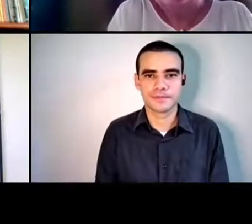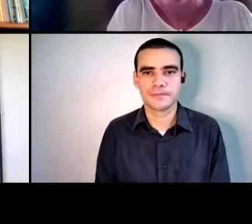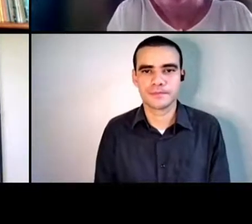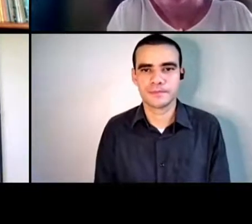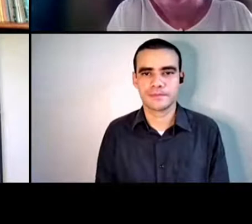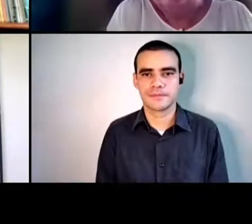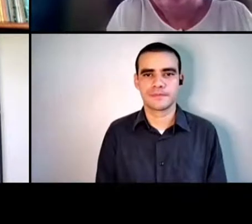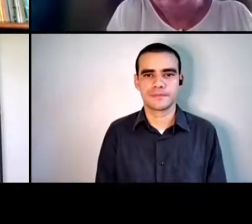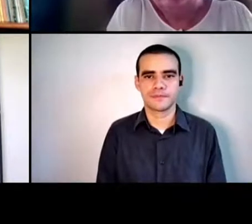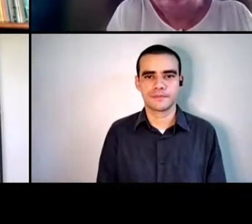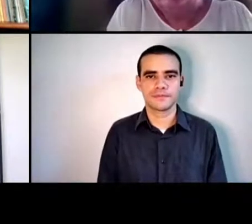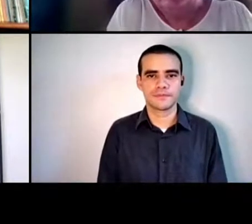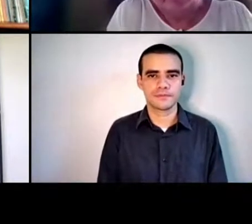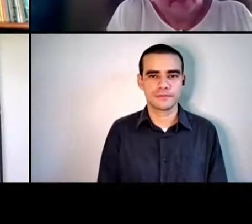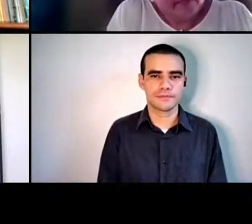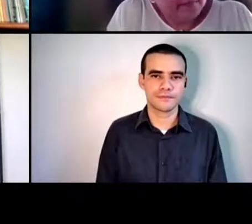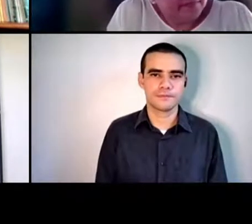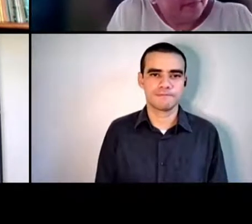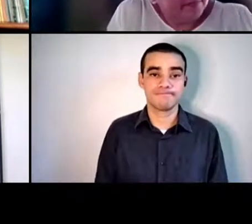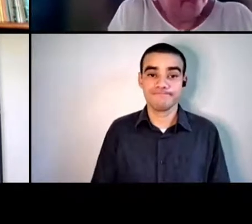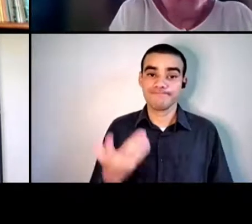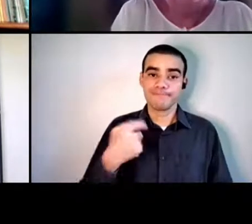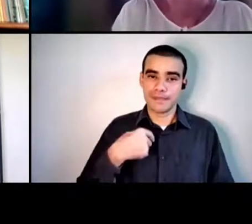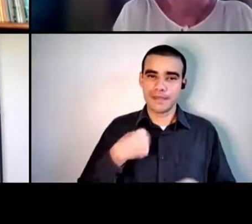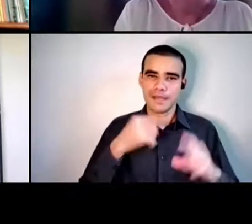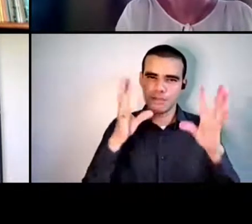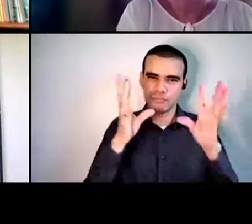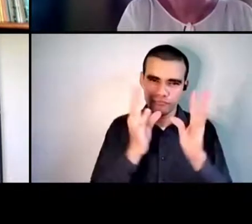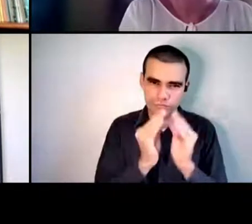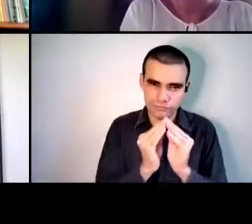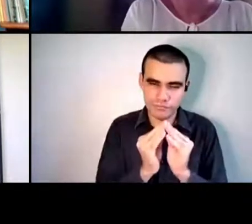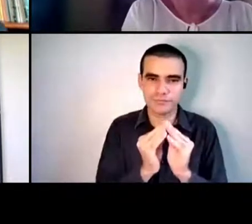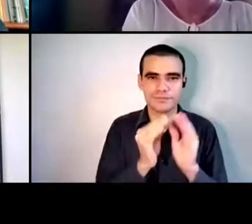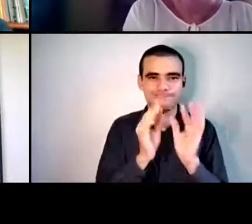Okay, I'm going to be very brief here.